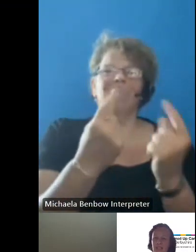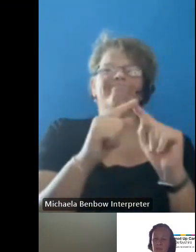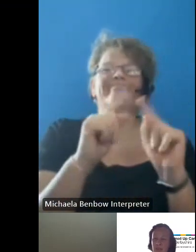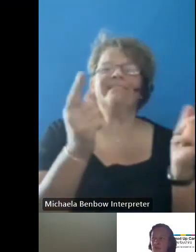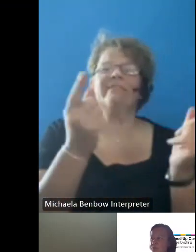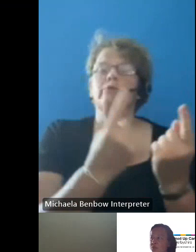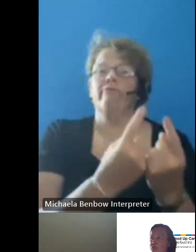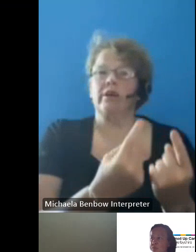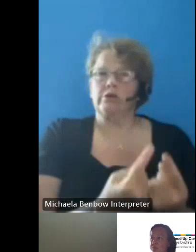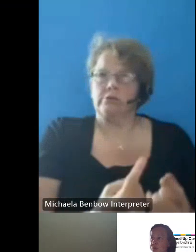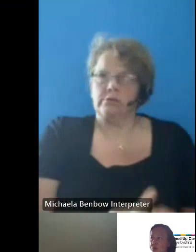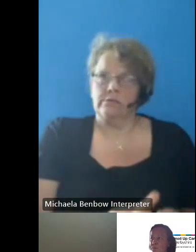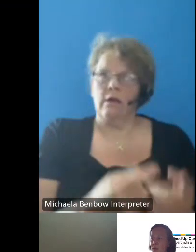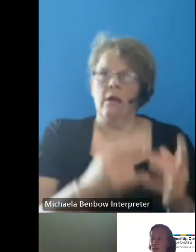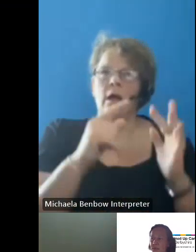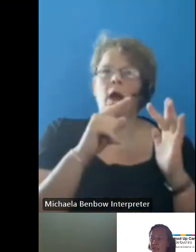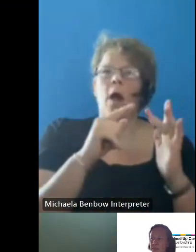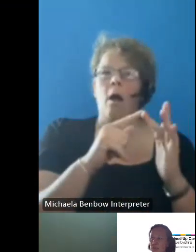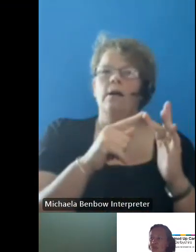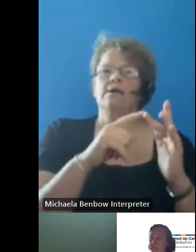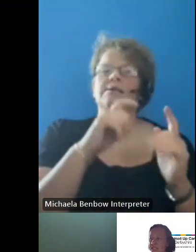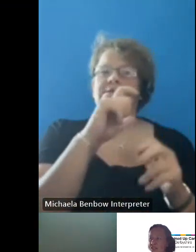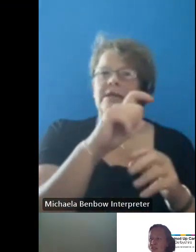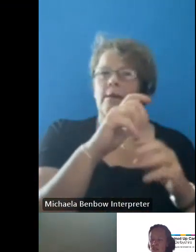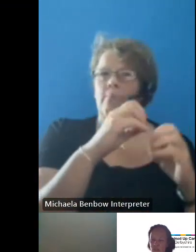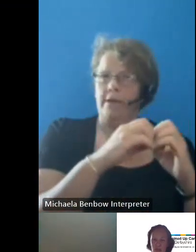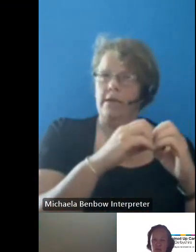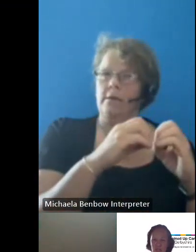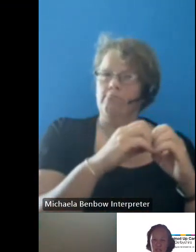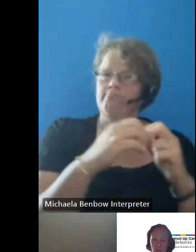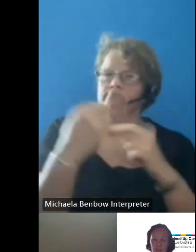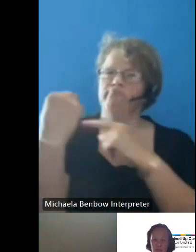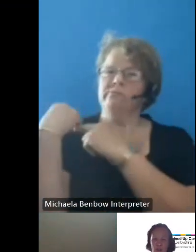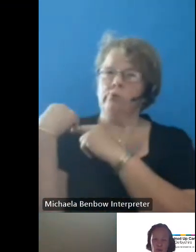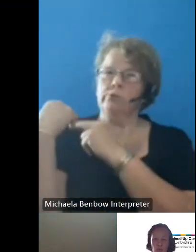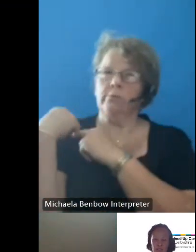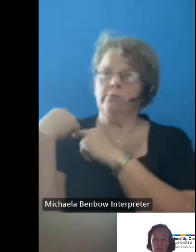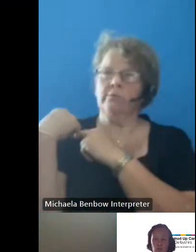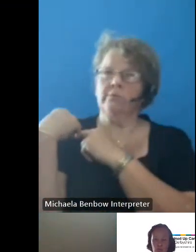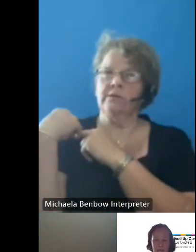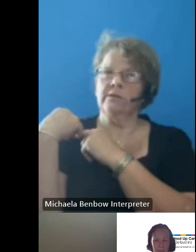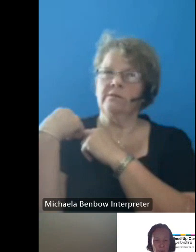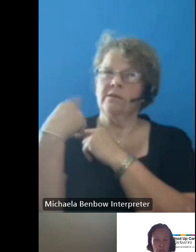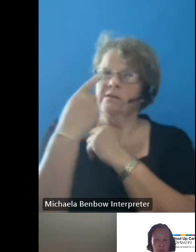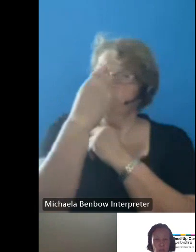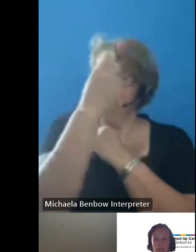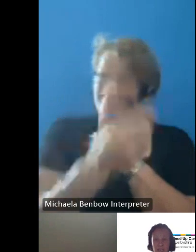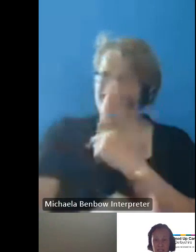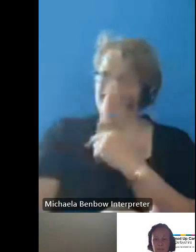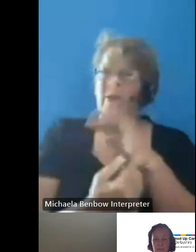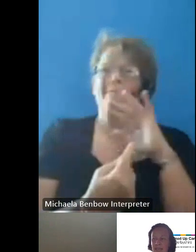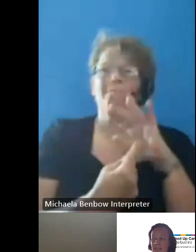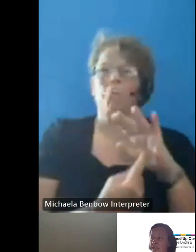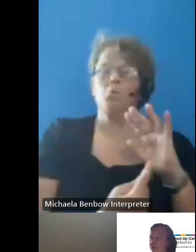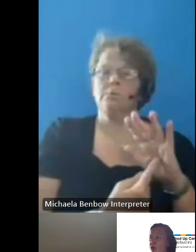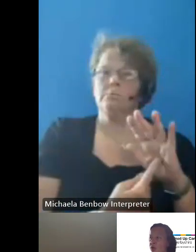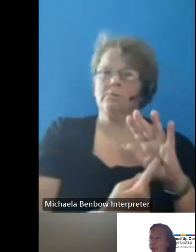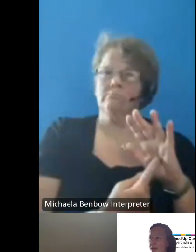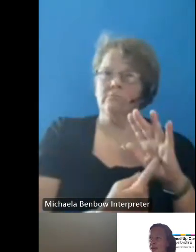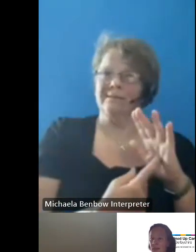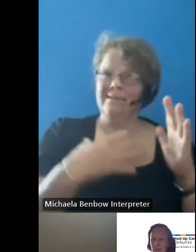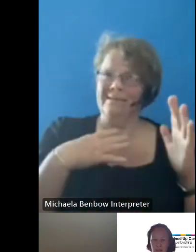that the ICB is responsible for, but demonstrating that those things on their own, whilst they're all really important and we need to play a